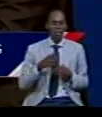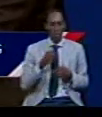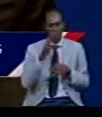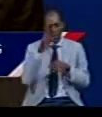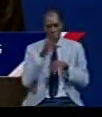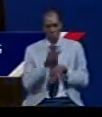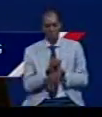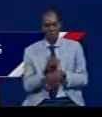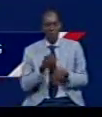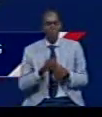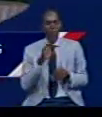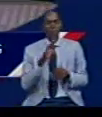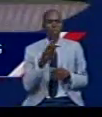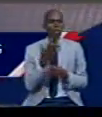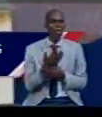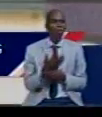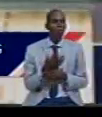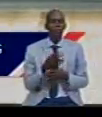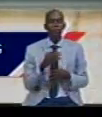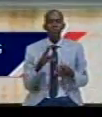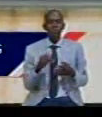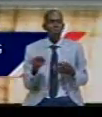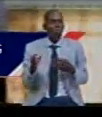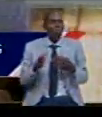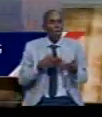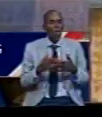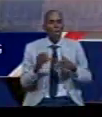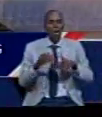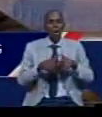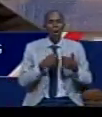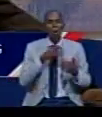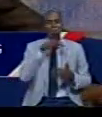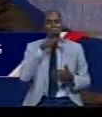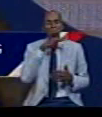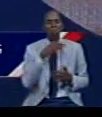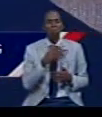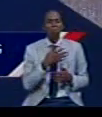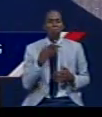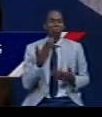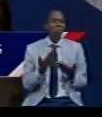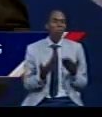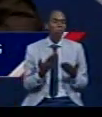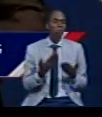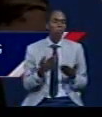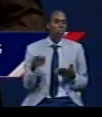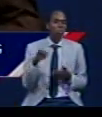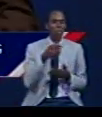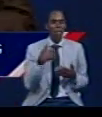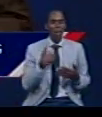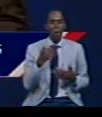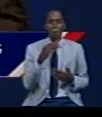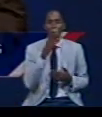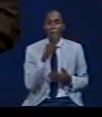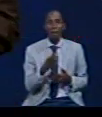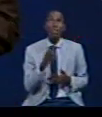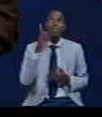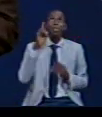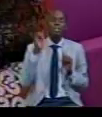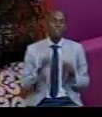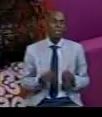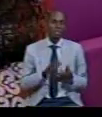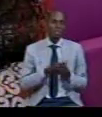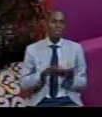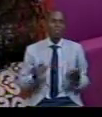hand, in the life, no matter how polluted and defiled we have been, he can cleanse